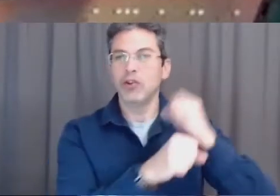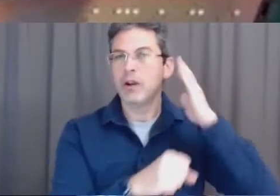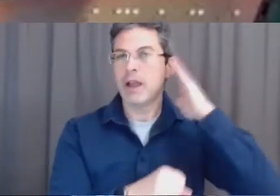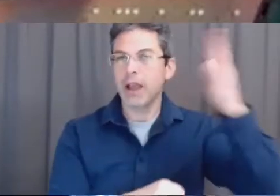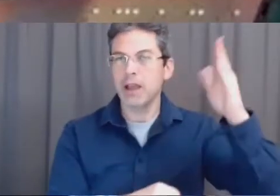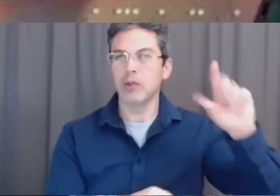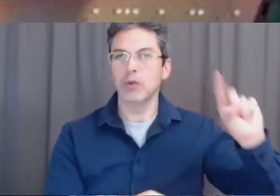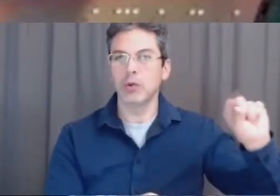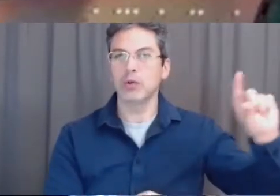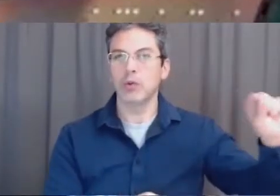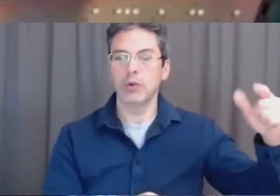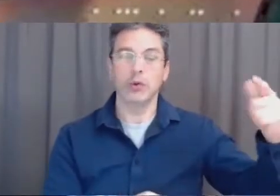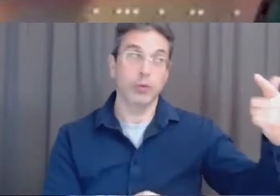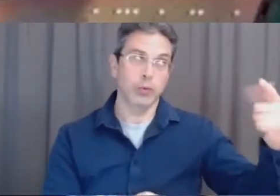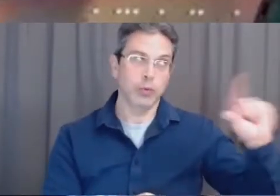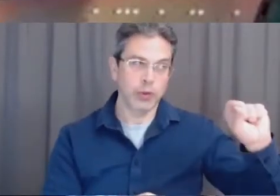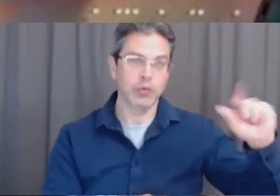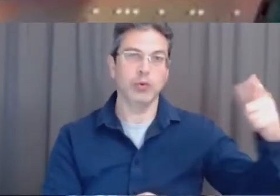w.ccids.ca/year-ahead-2021-agenda.